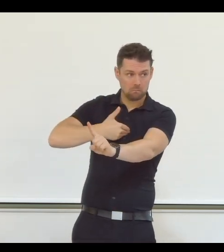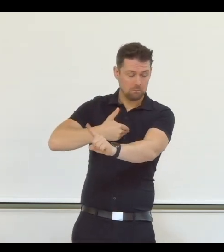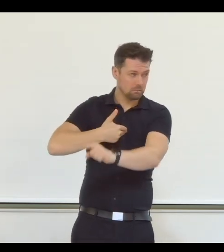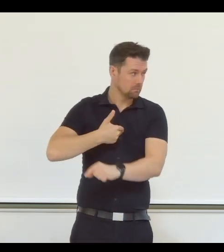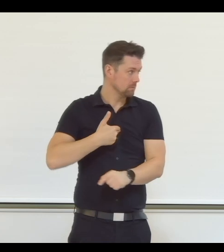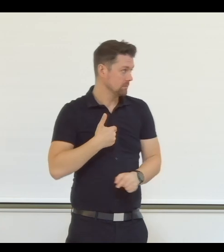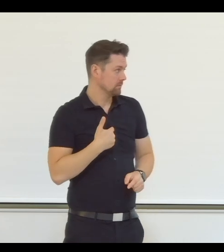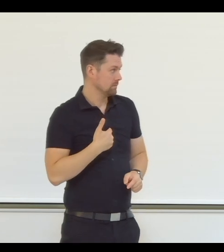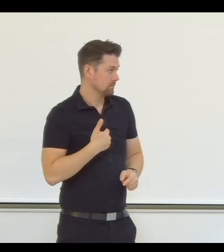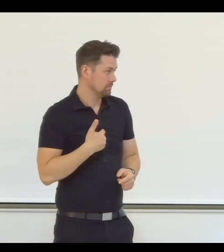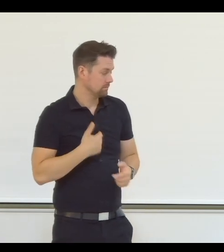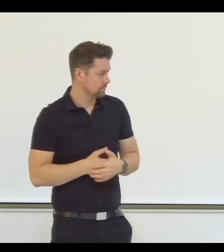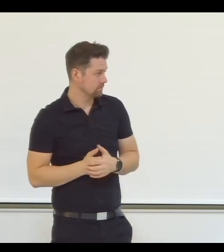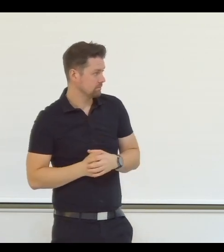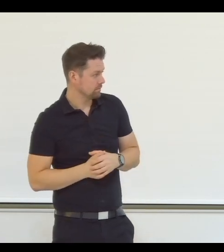1G.